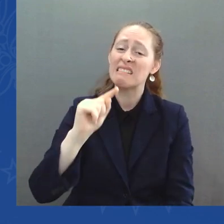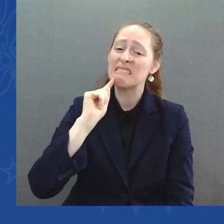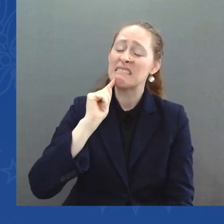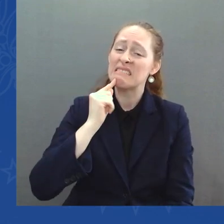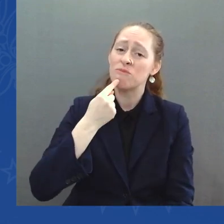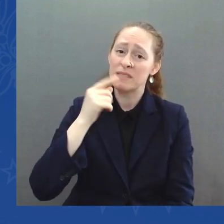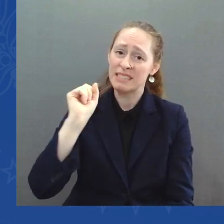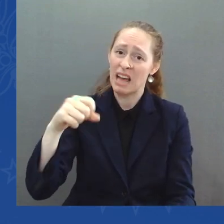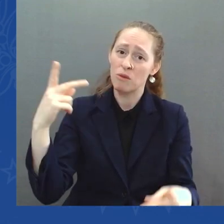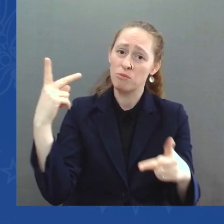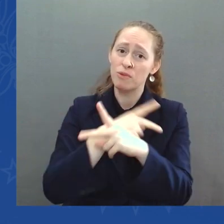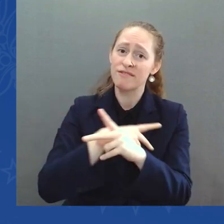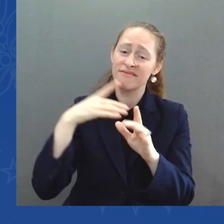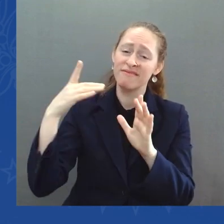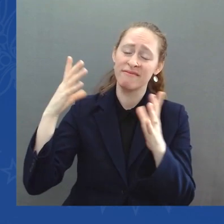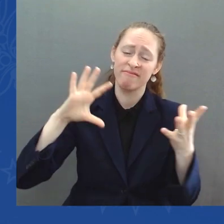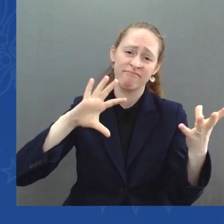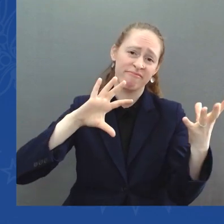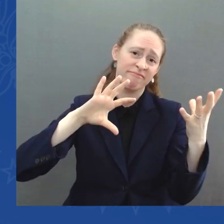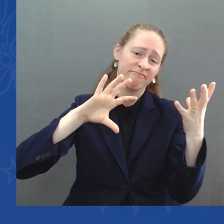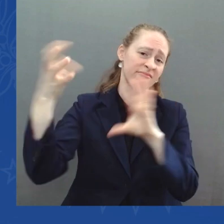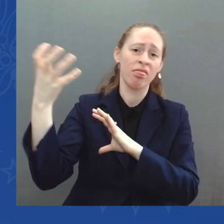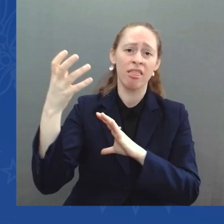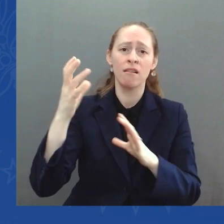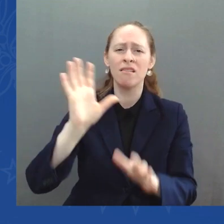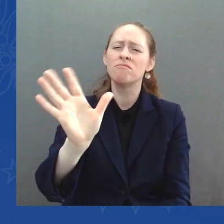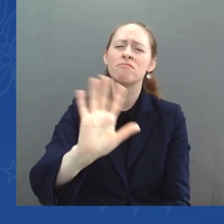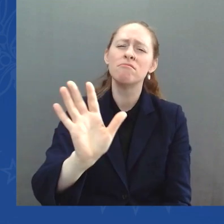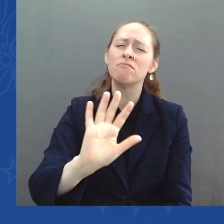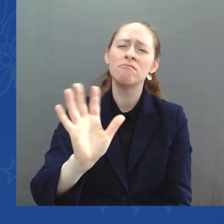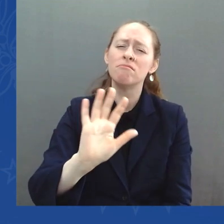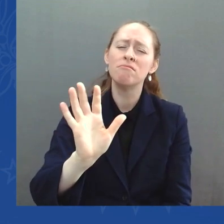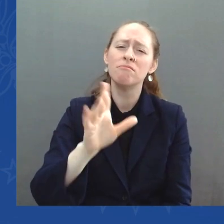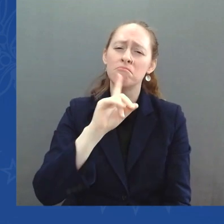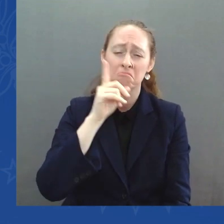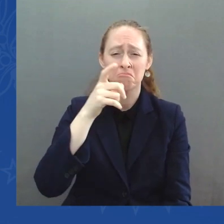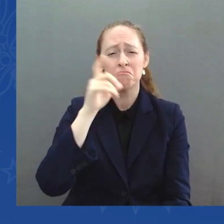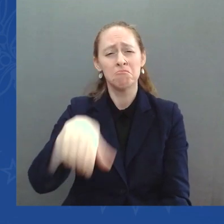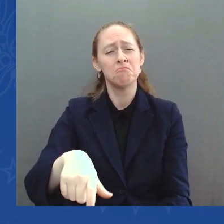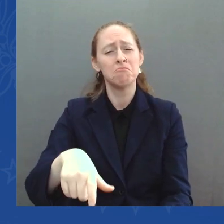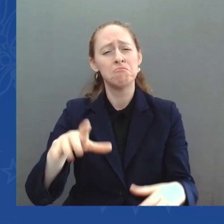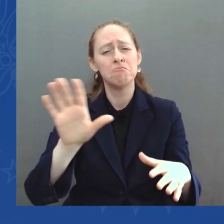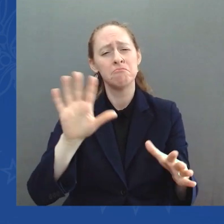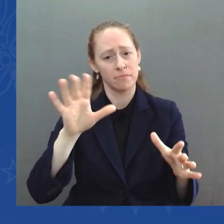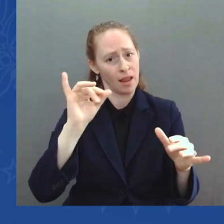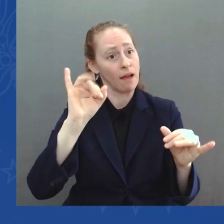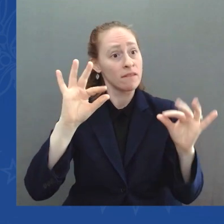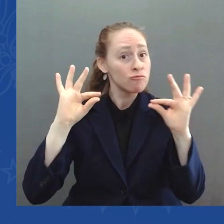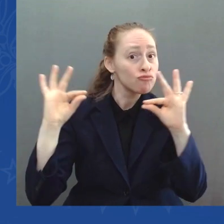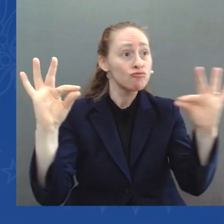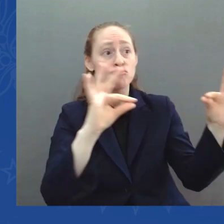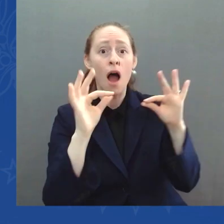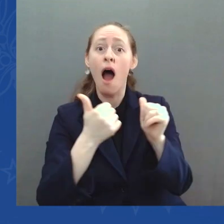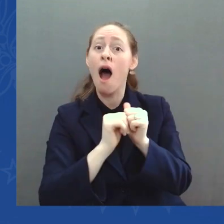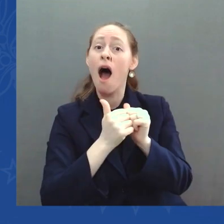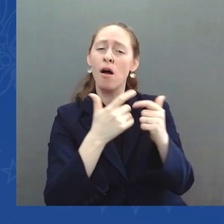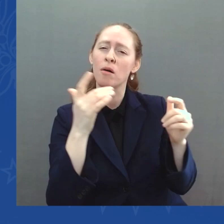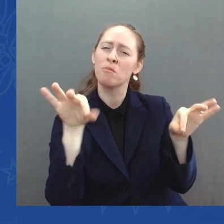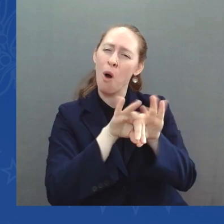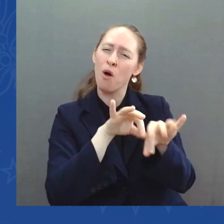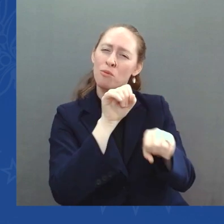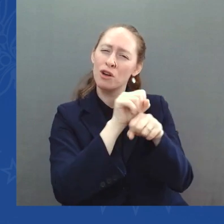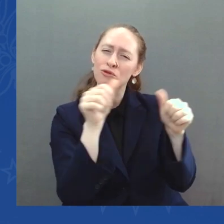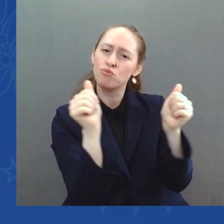do when we work together. So I urge Democrats and Republicans to get this done with urgency. Let's stand